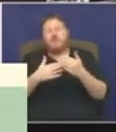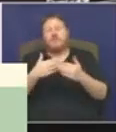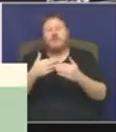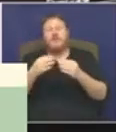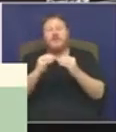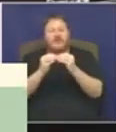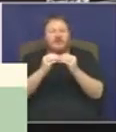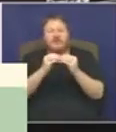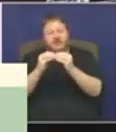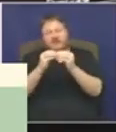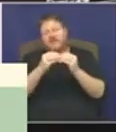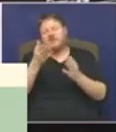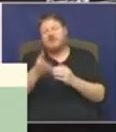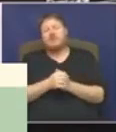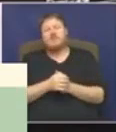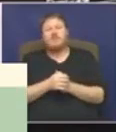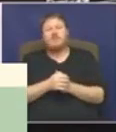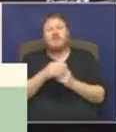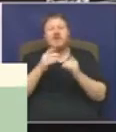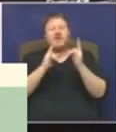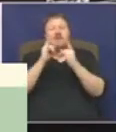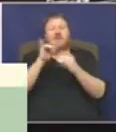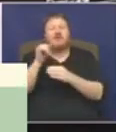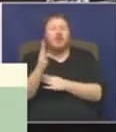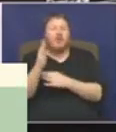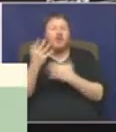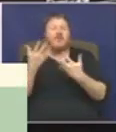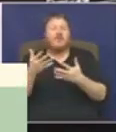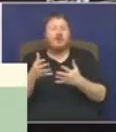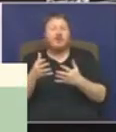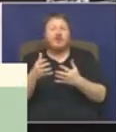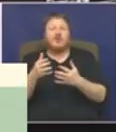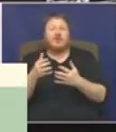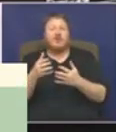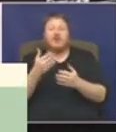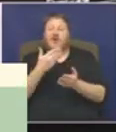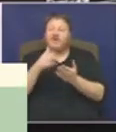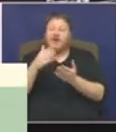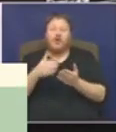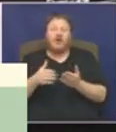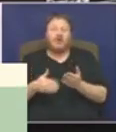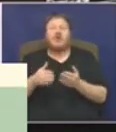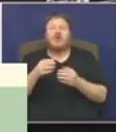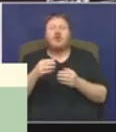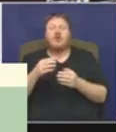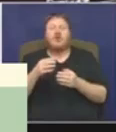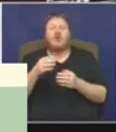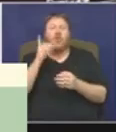underway. The city of Johannesburg has obtained an evacuation order to relocate